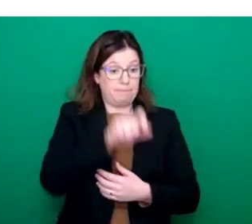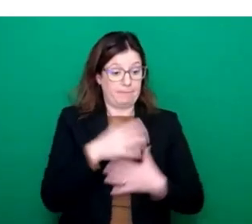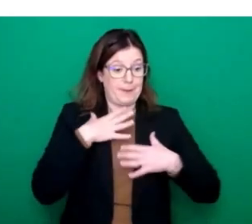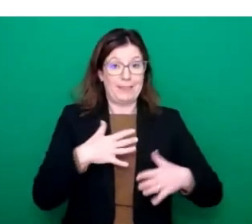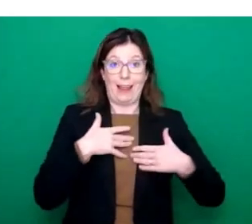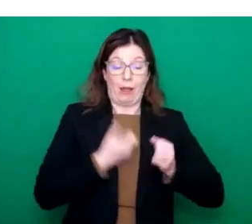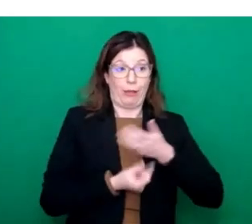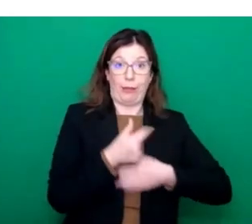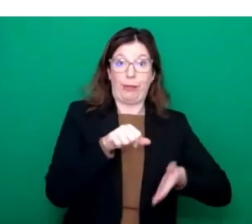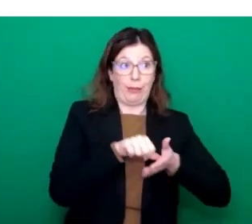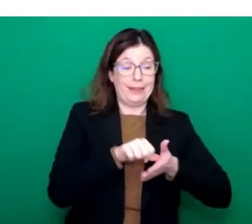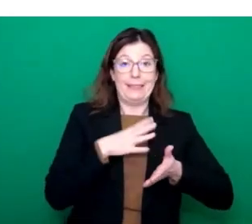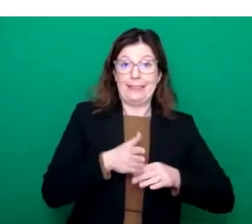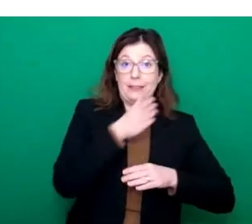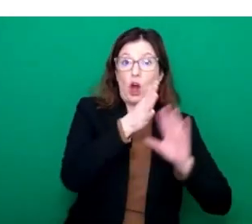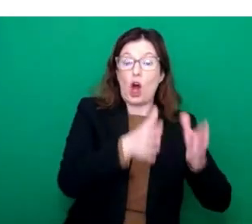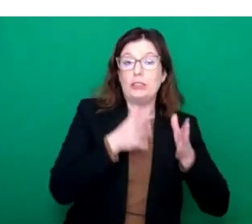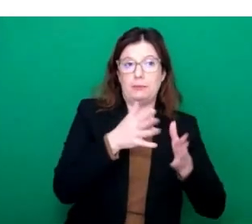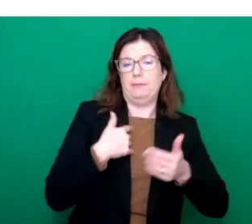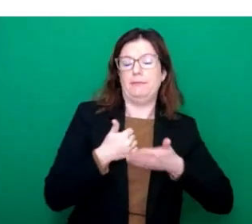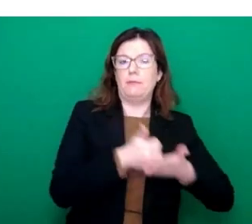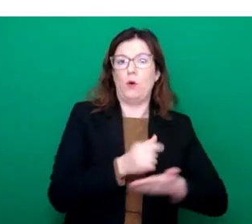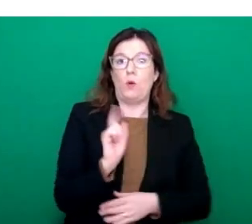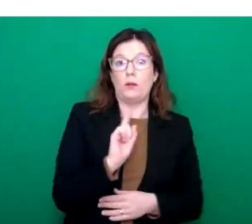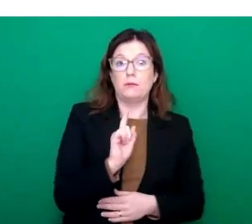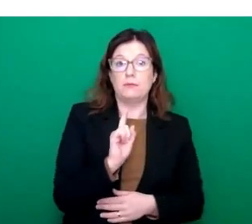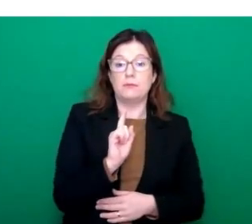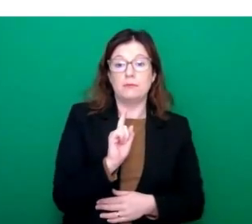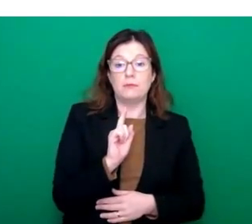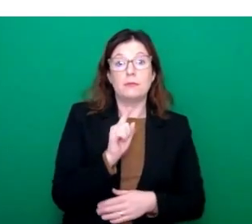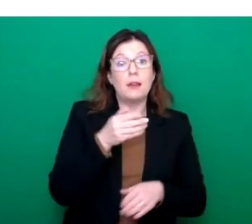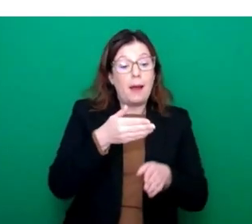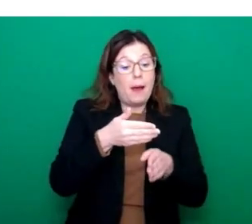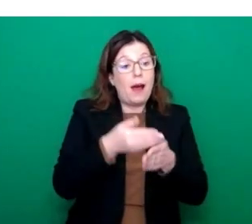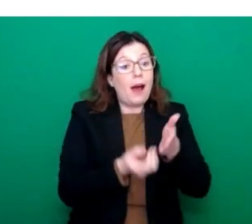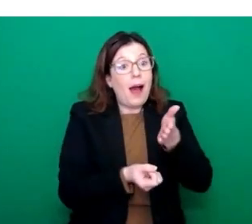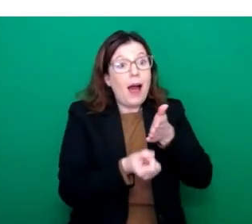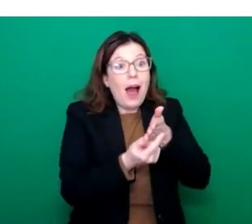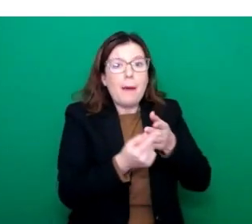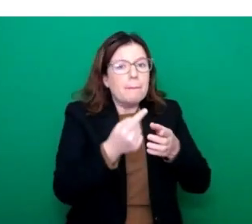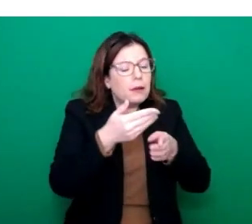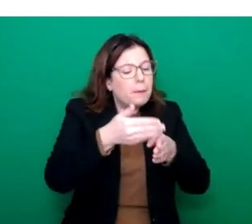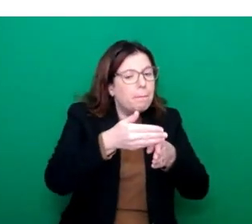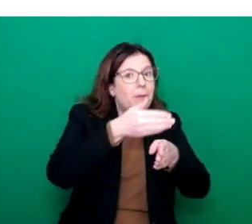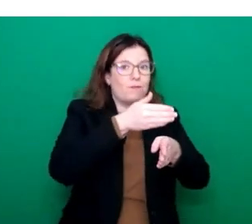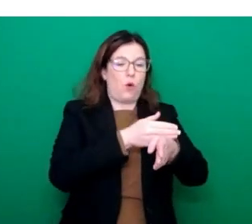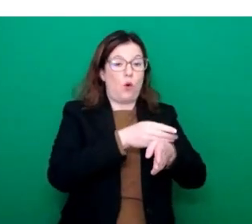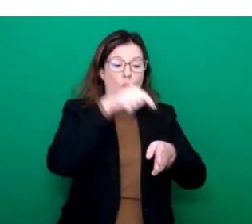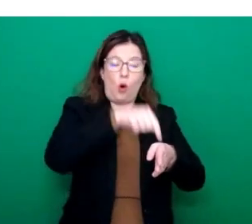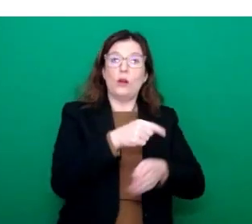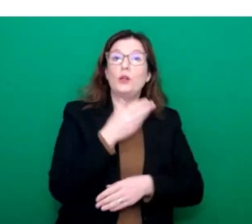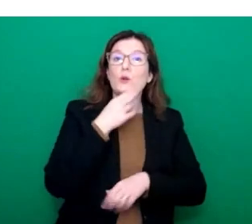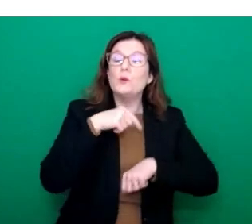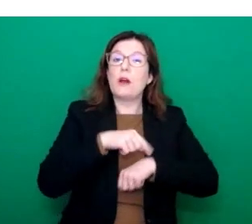I would say very strongly that if you have a period of time before that happens, use it. and use it by speaking